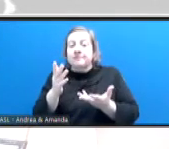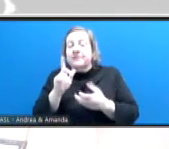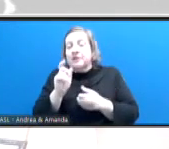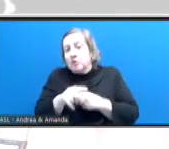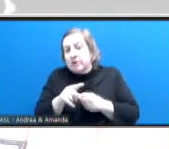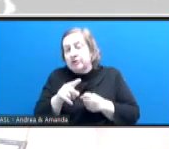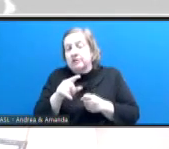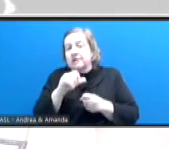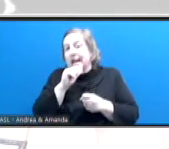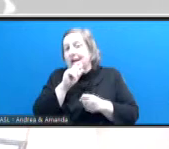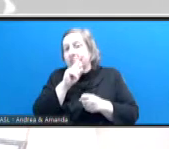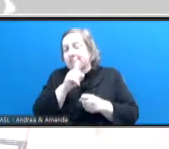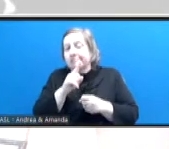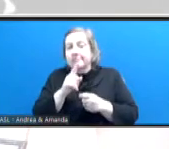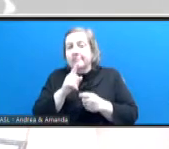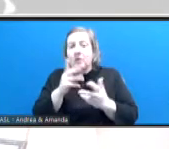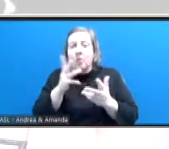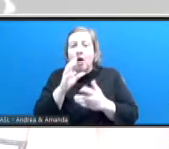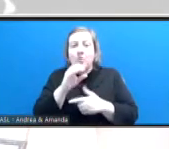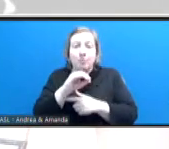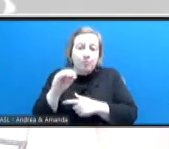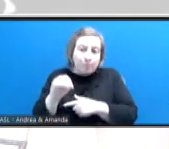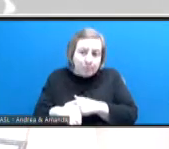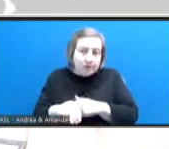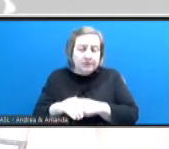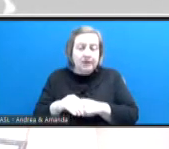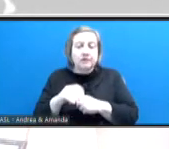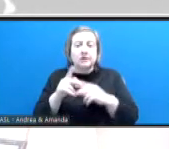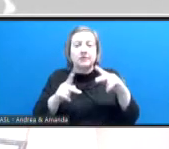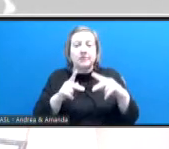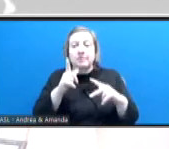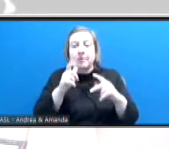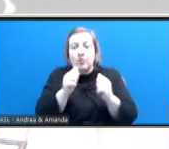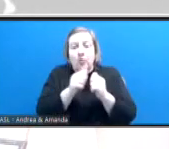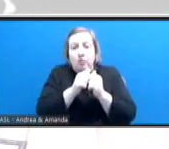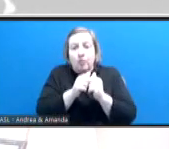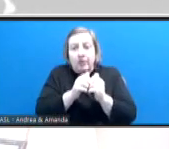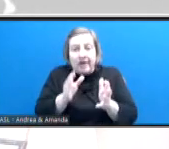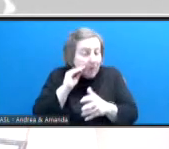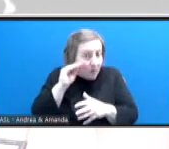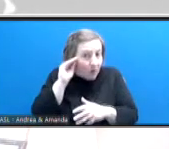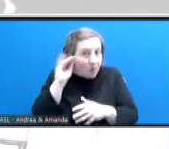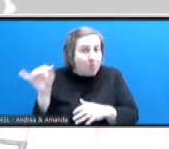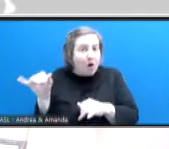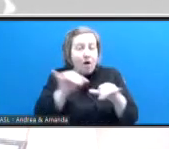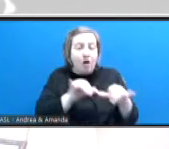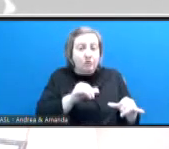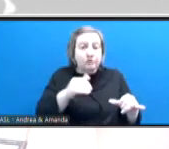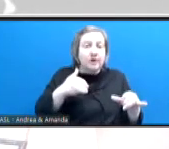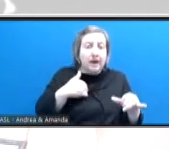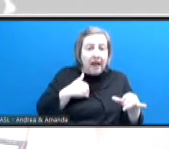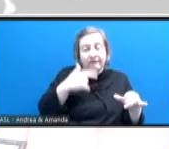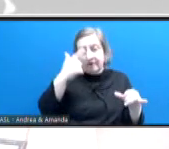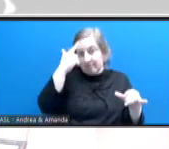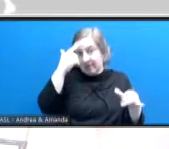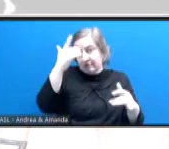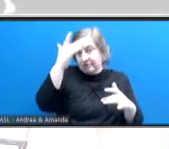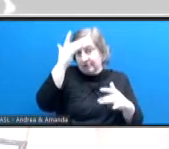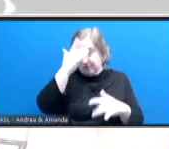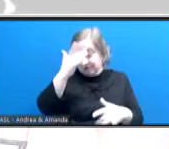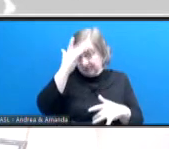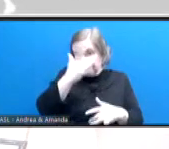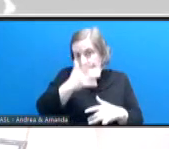the question isn't so much what percent of people who are homeless also have a corresponding mental health or mental